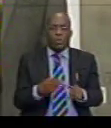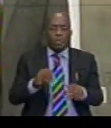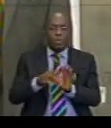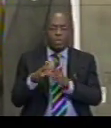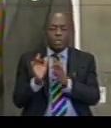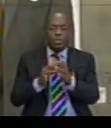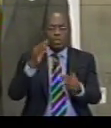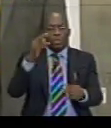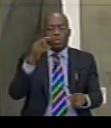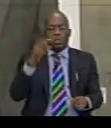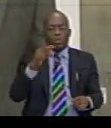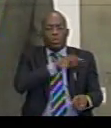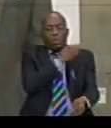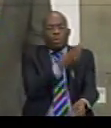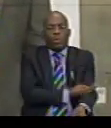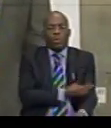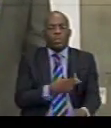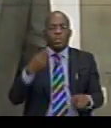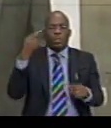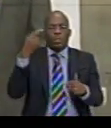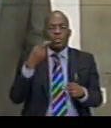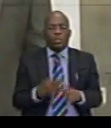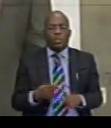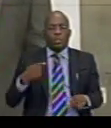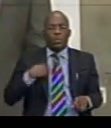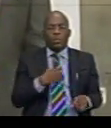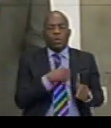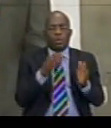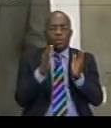Jesus' mighty name, we've prayed.